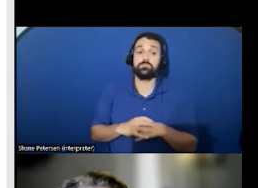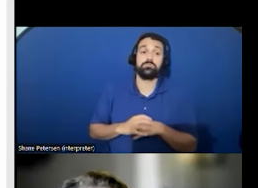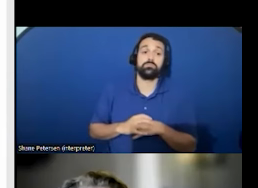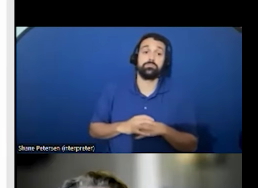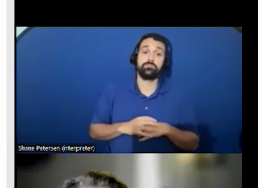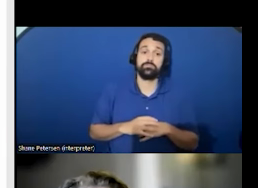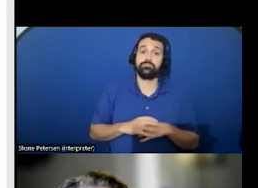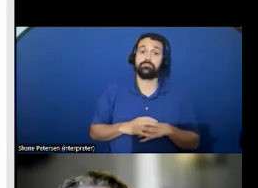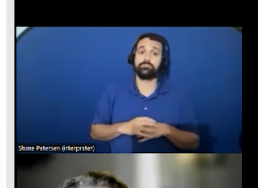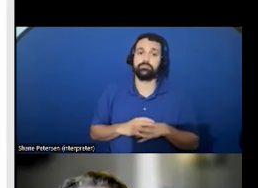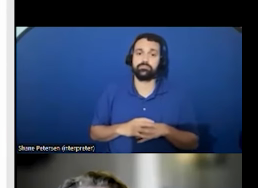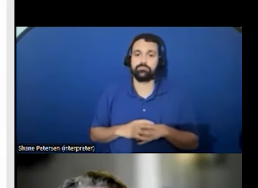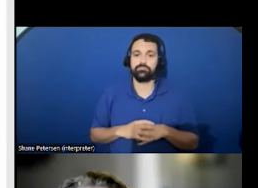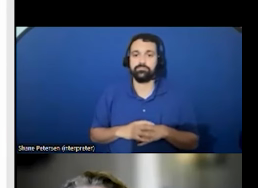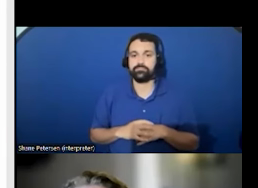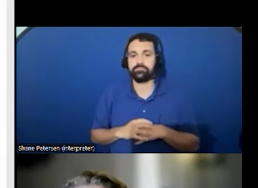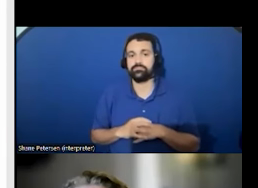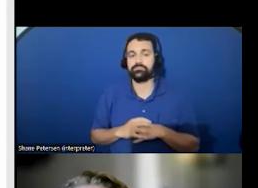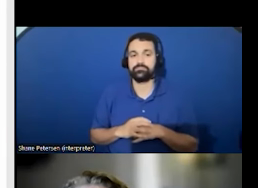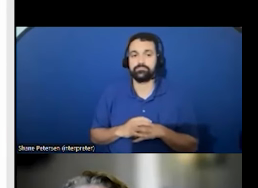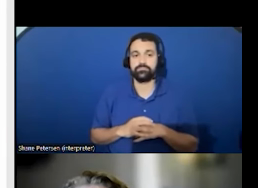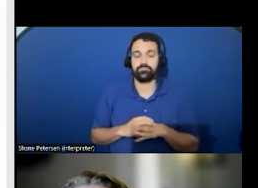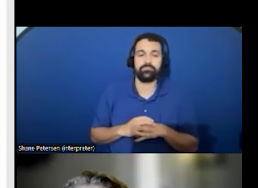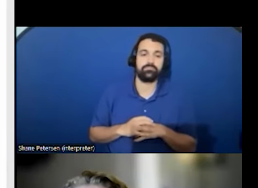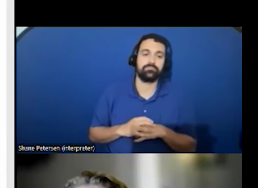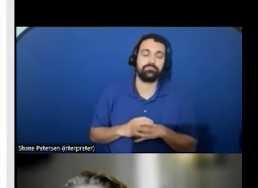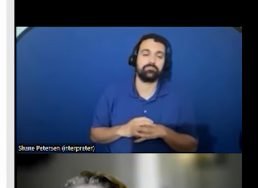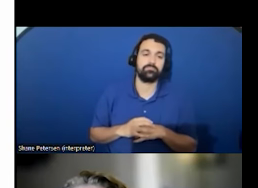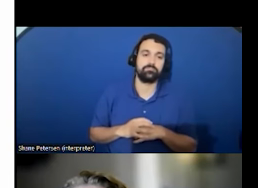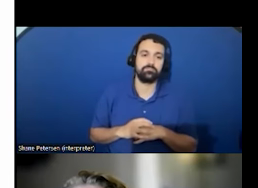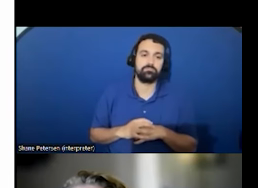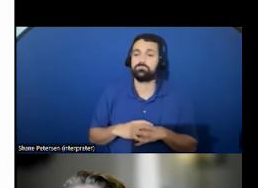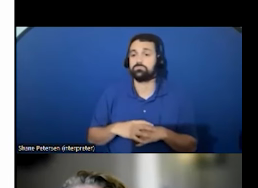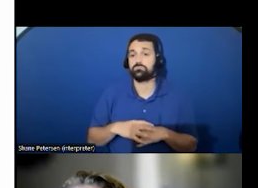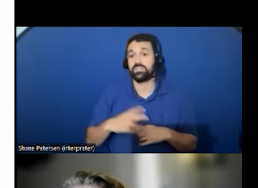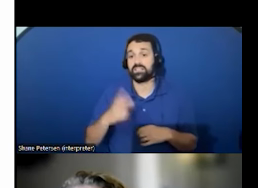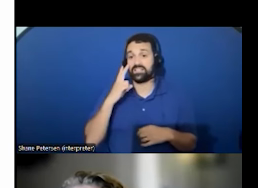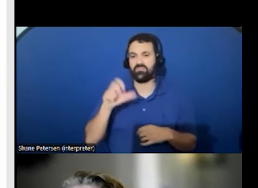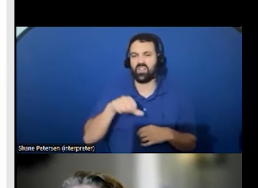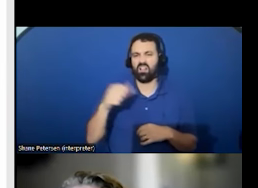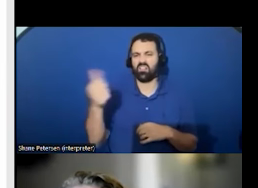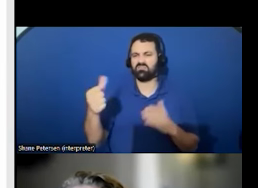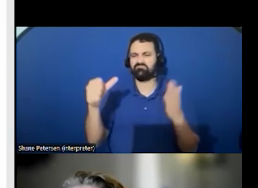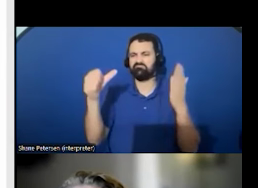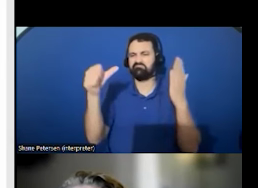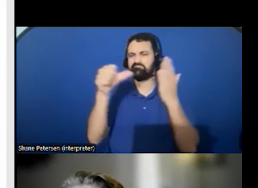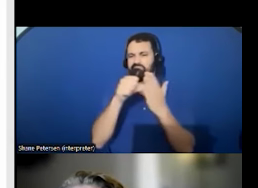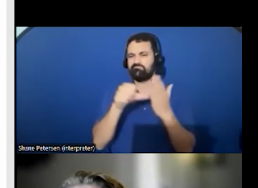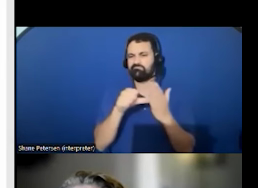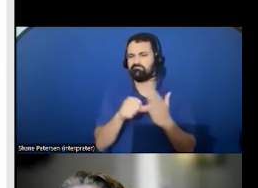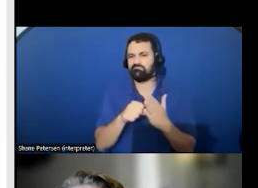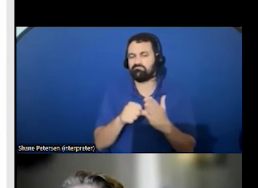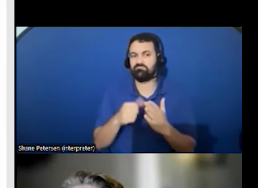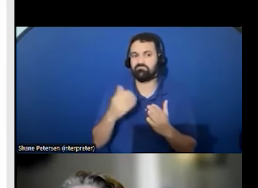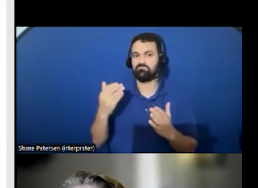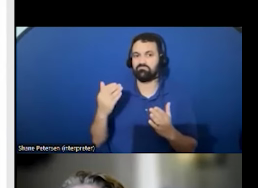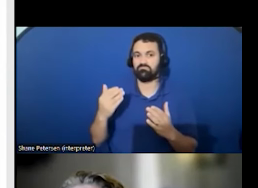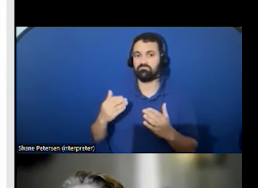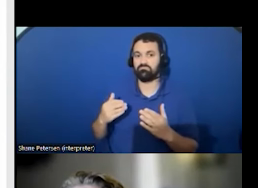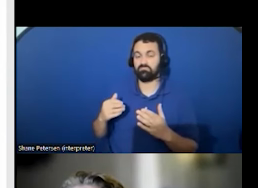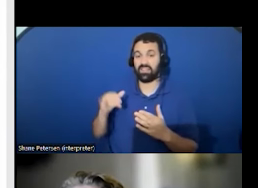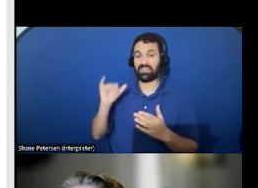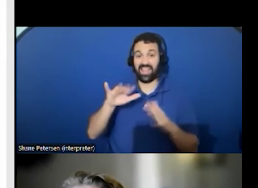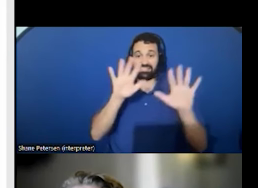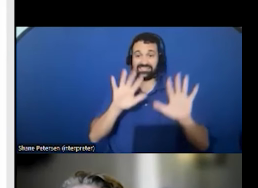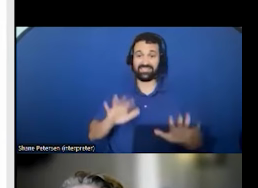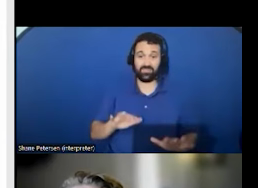let's see, go and look at some of my other pages that I had in the Yuja Panorama dashboard,